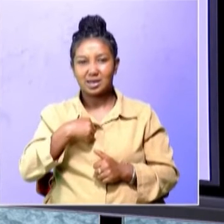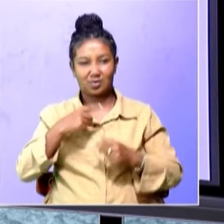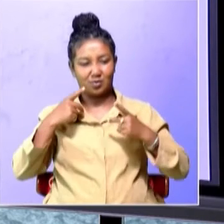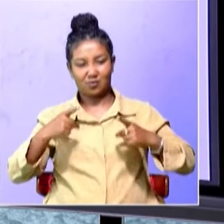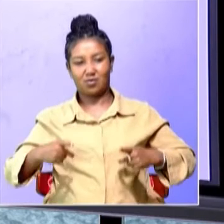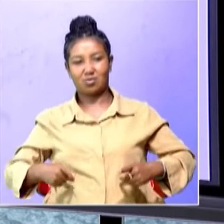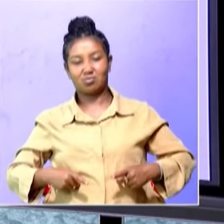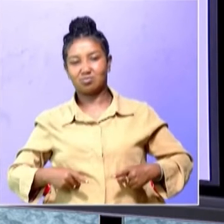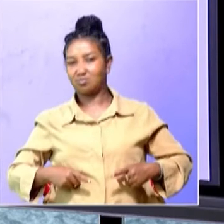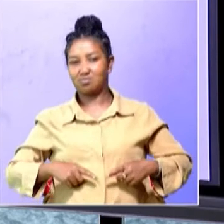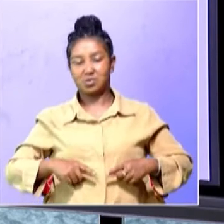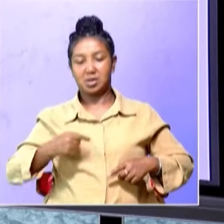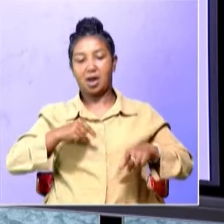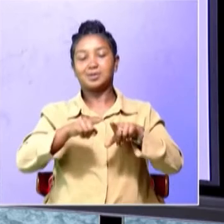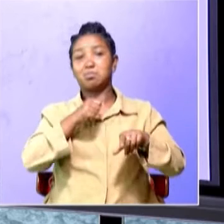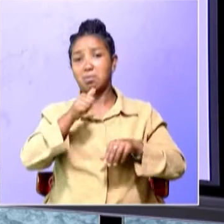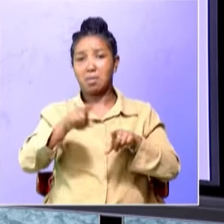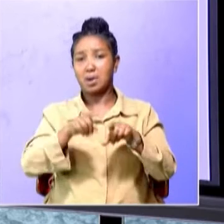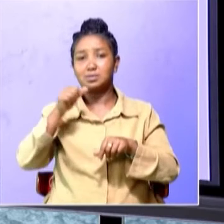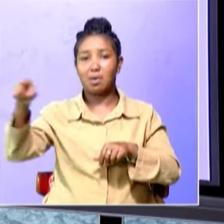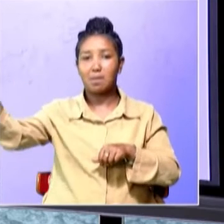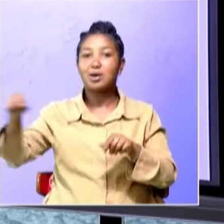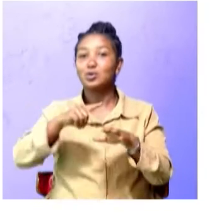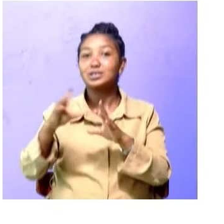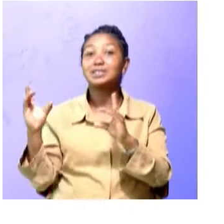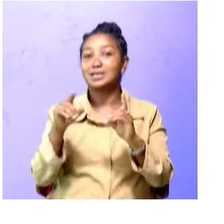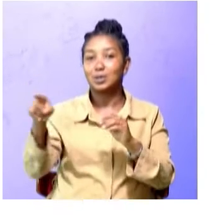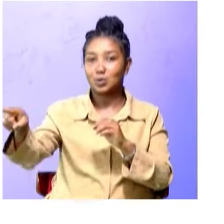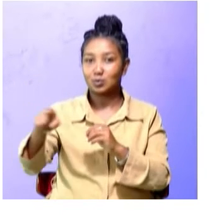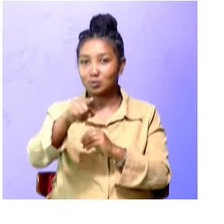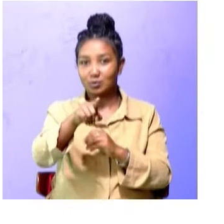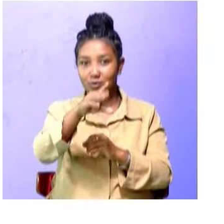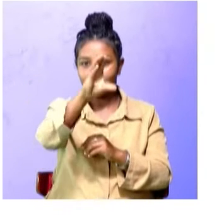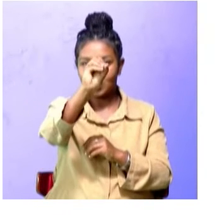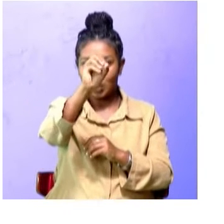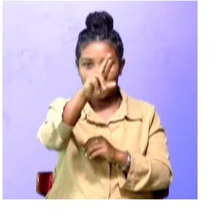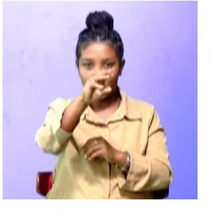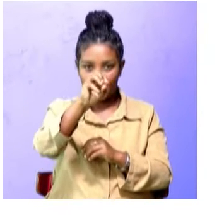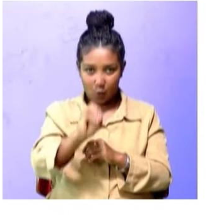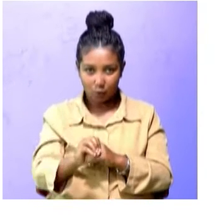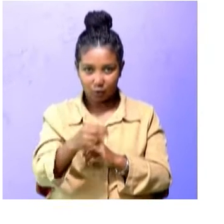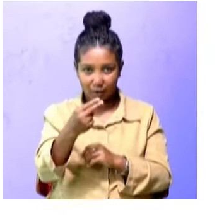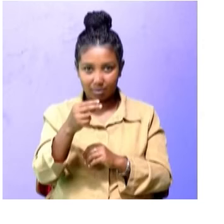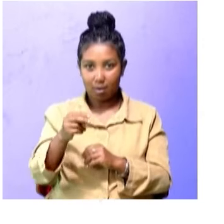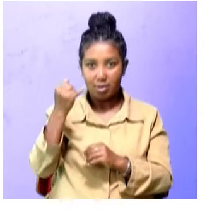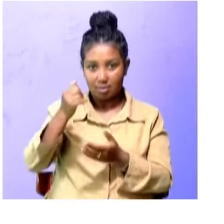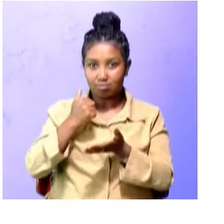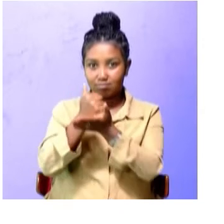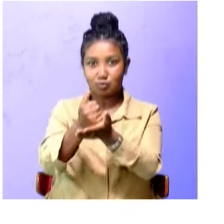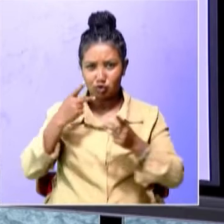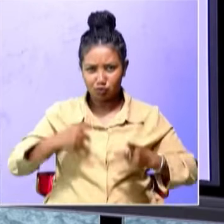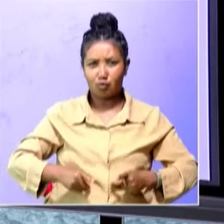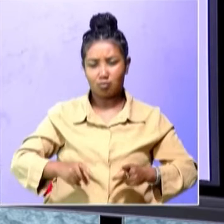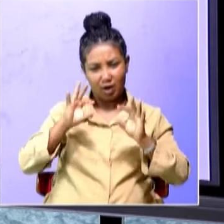that students should wear a uniform. So, use your Oreo, which means support it.